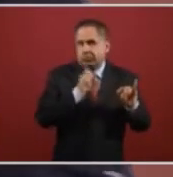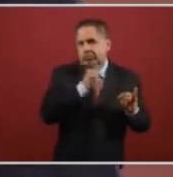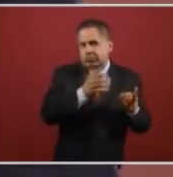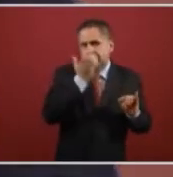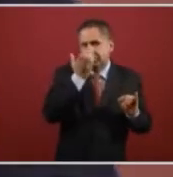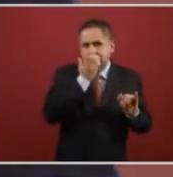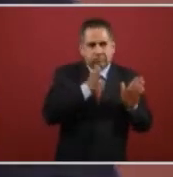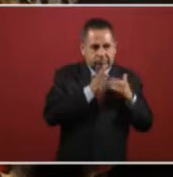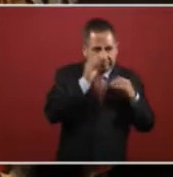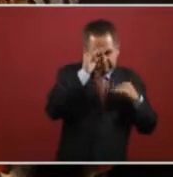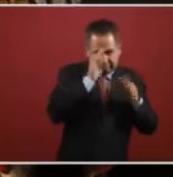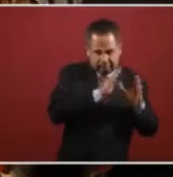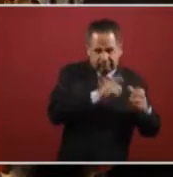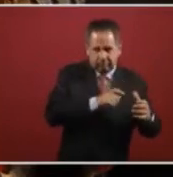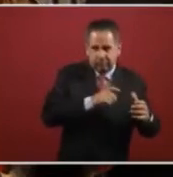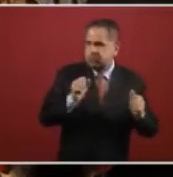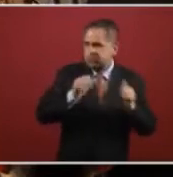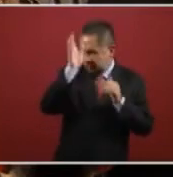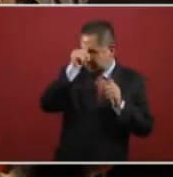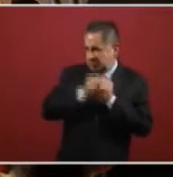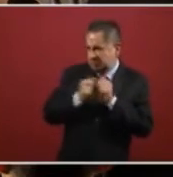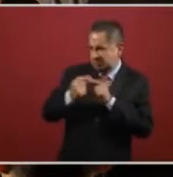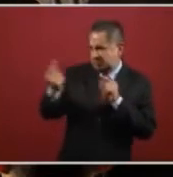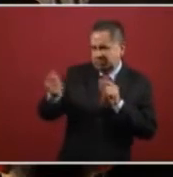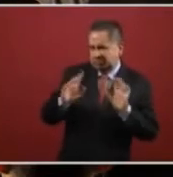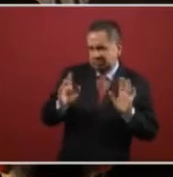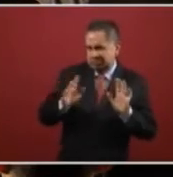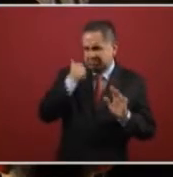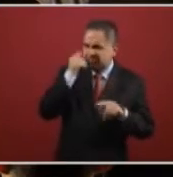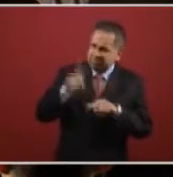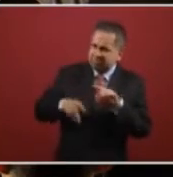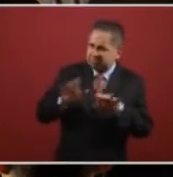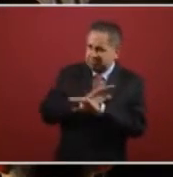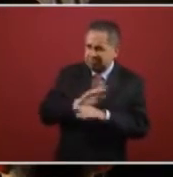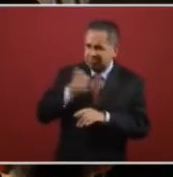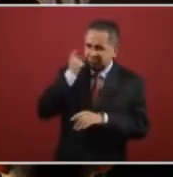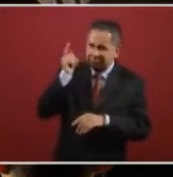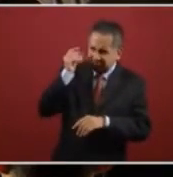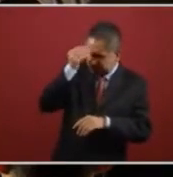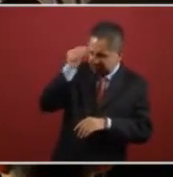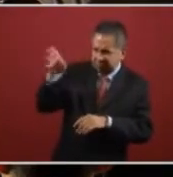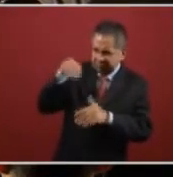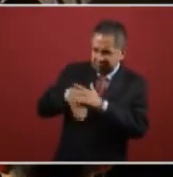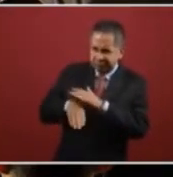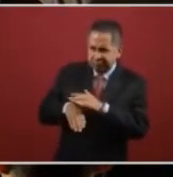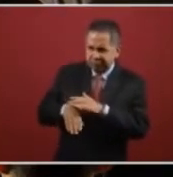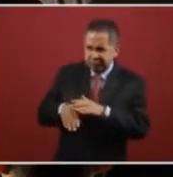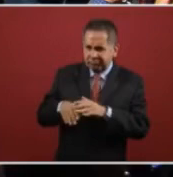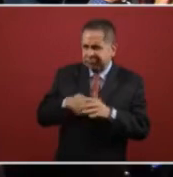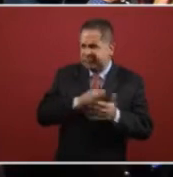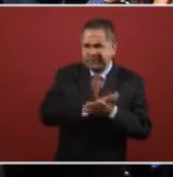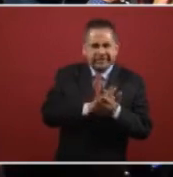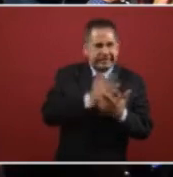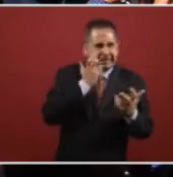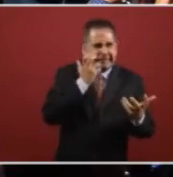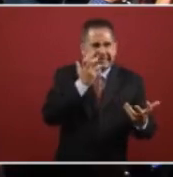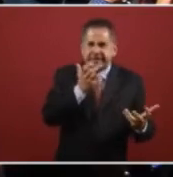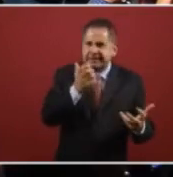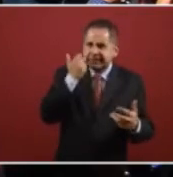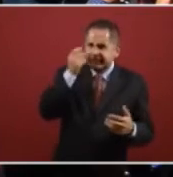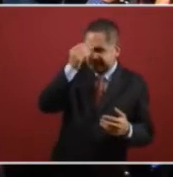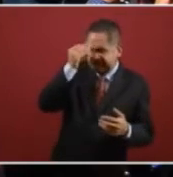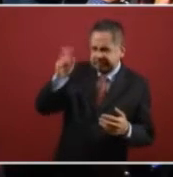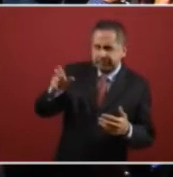lot of conservatism that they don't agree with us, and they would like us to fail. And